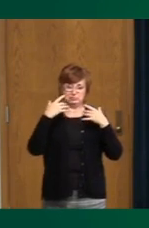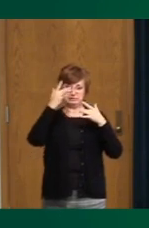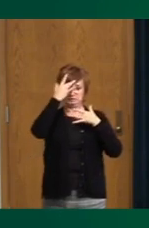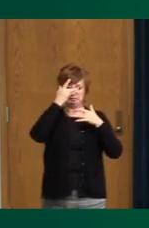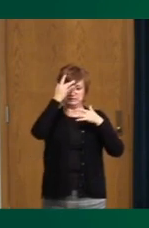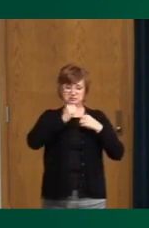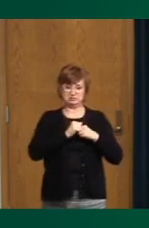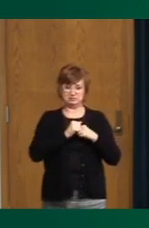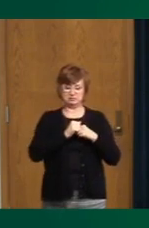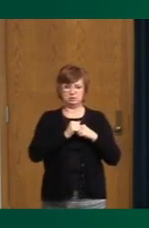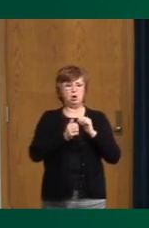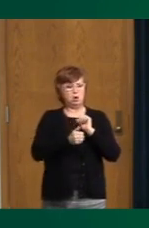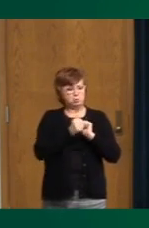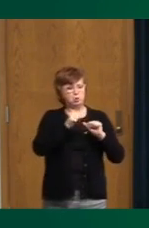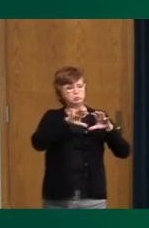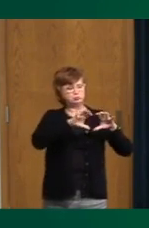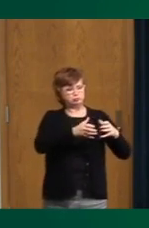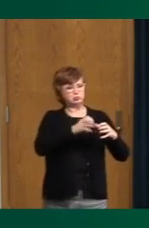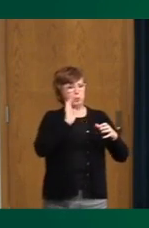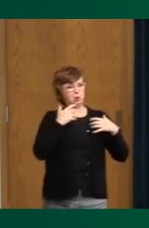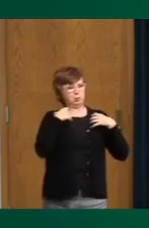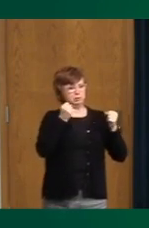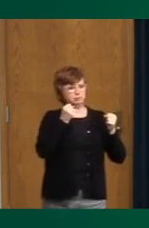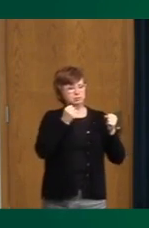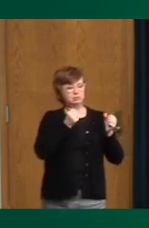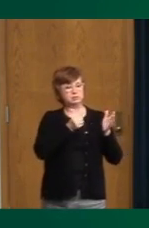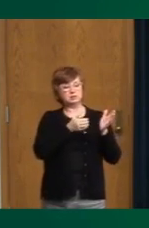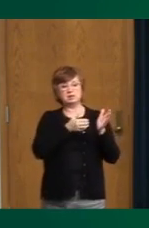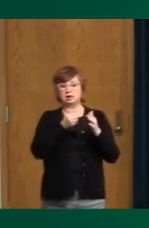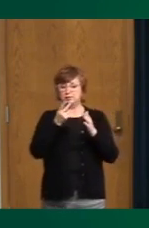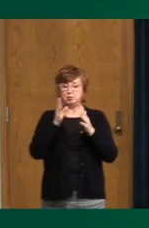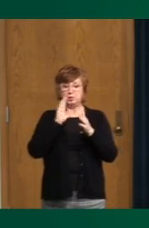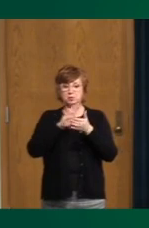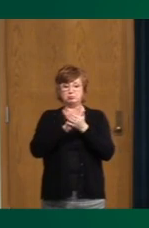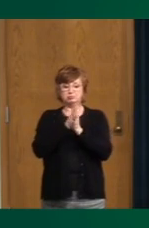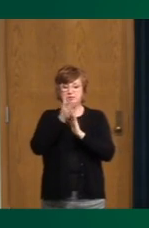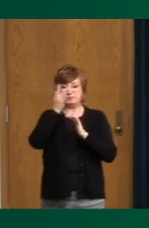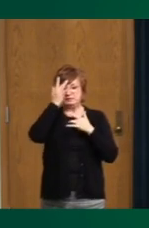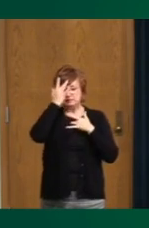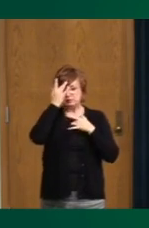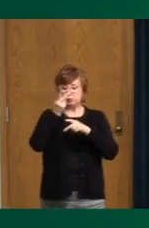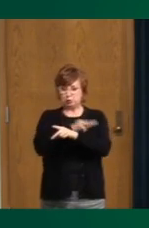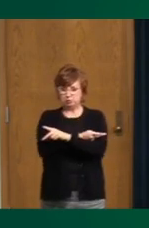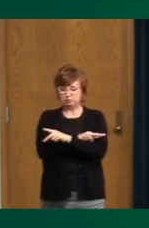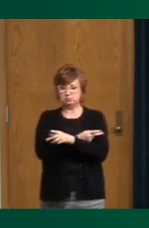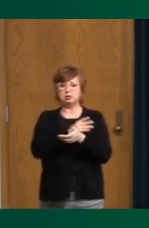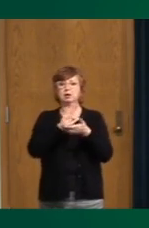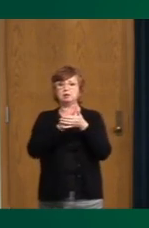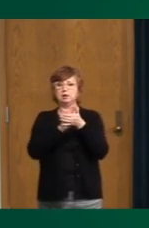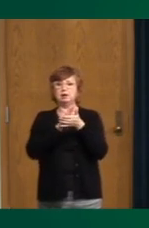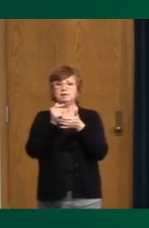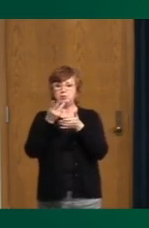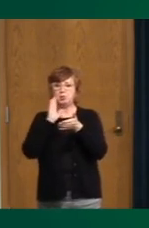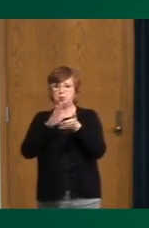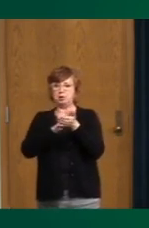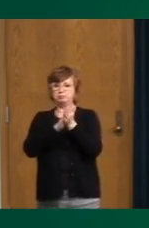sick. Some are going to end up in hospital, as we have many in there today. Some are going to